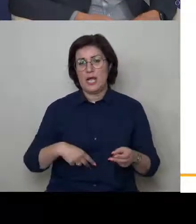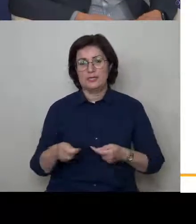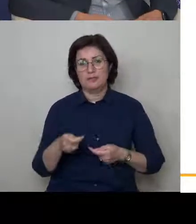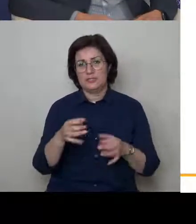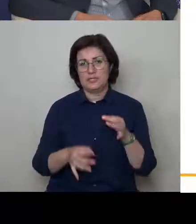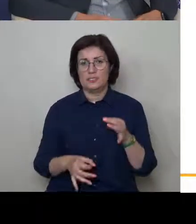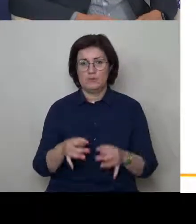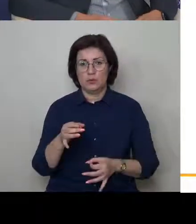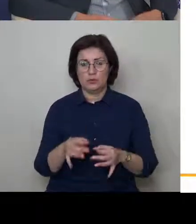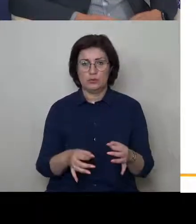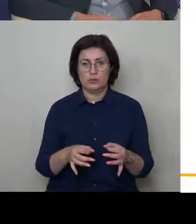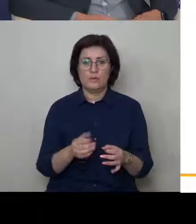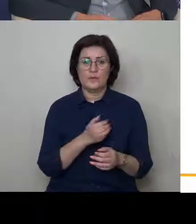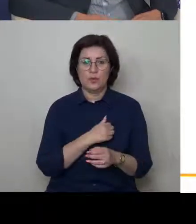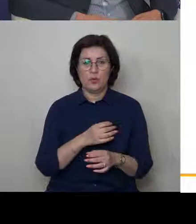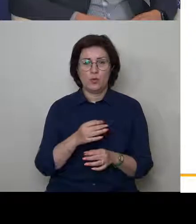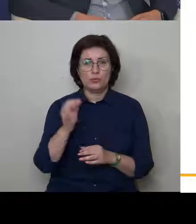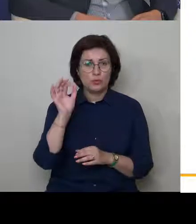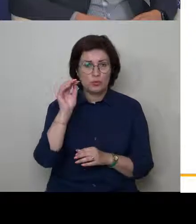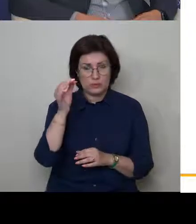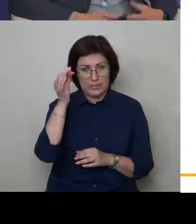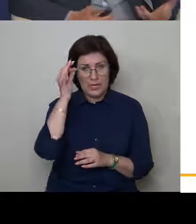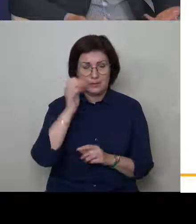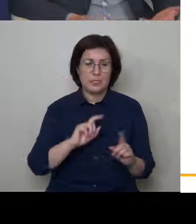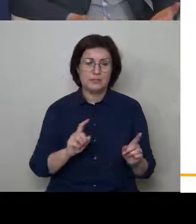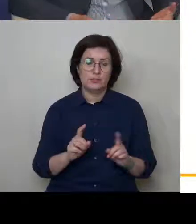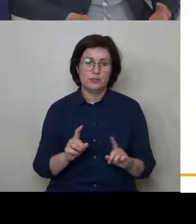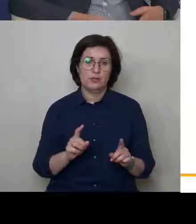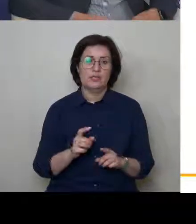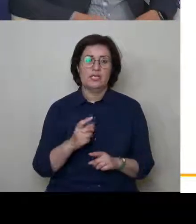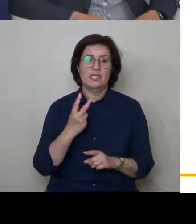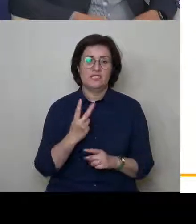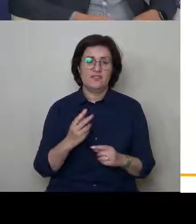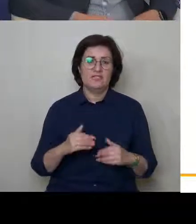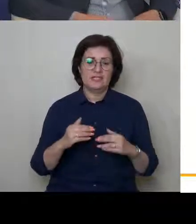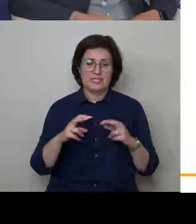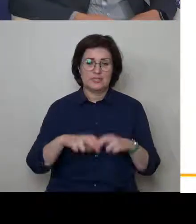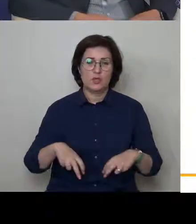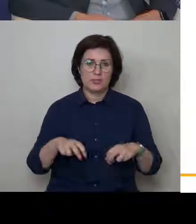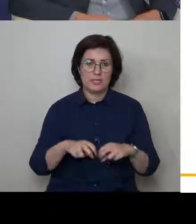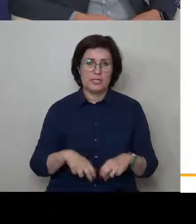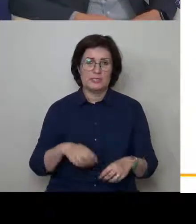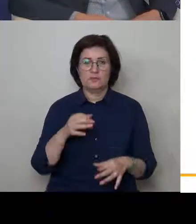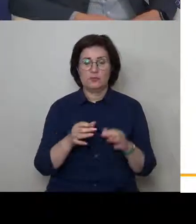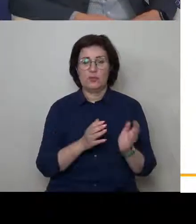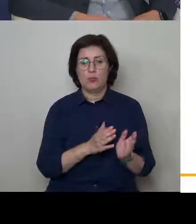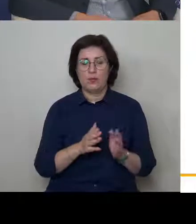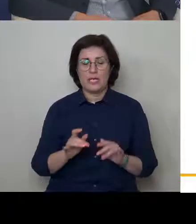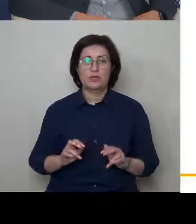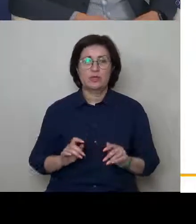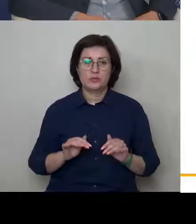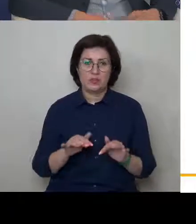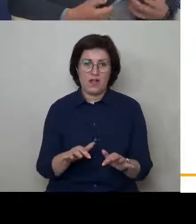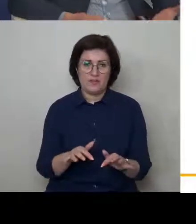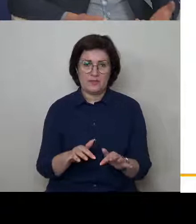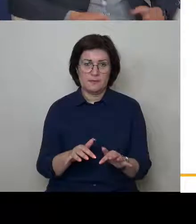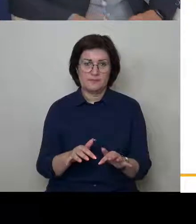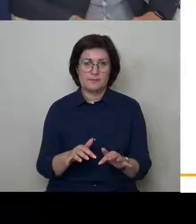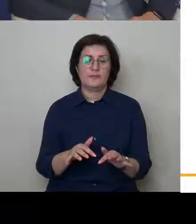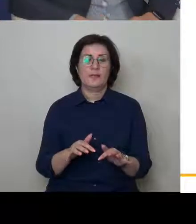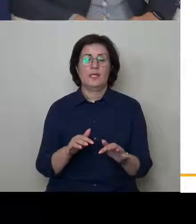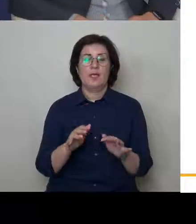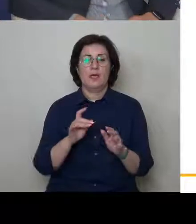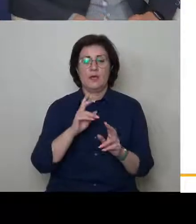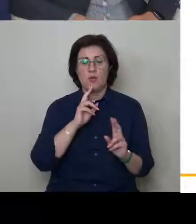are not happy with it, you can go to the Court of Appeal of that territory. And there are two instances that